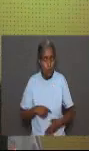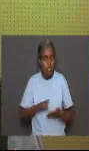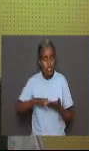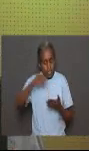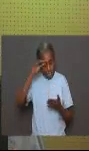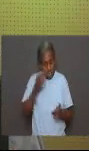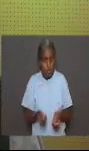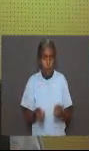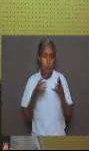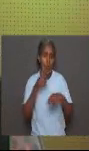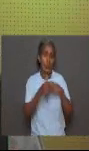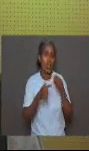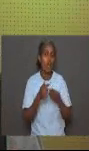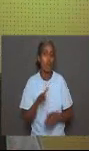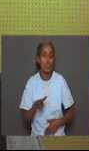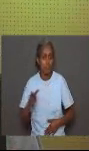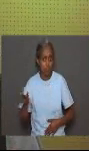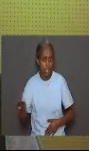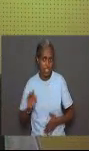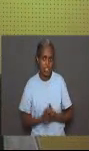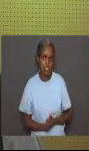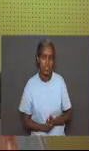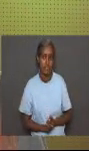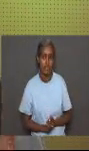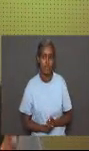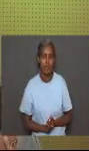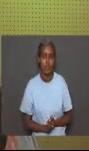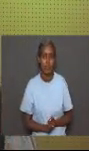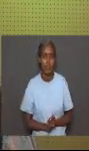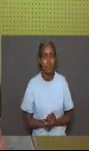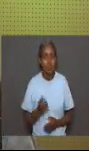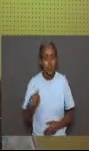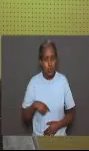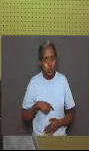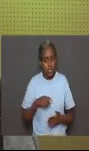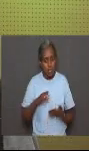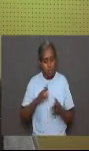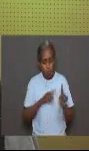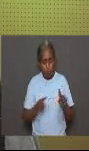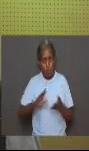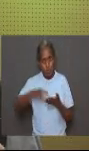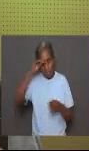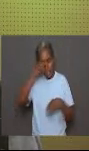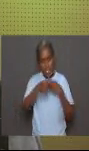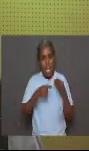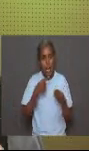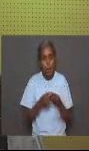learning more about vectors. We will also learn about